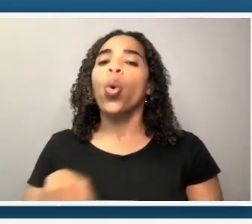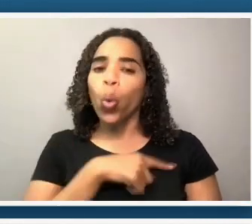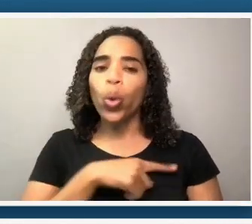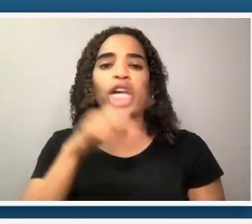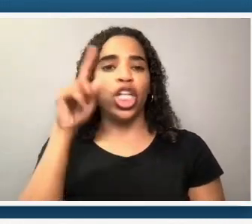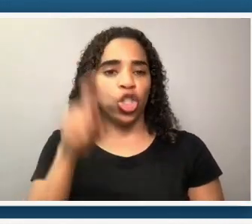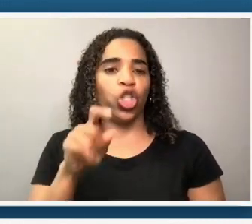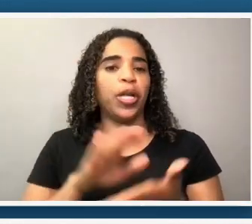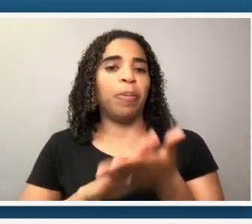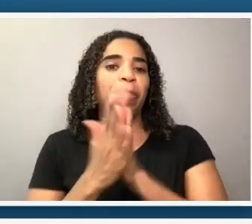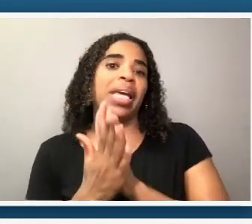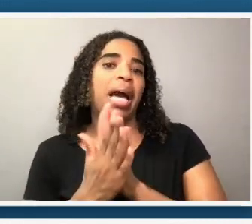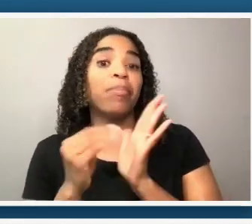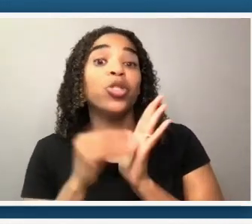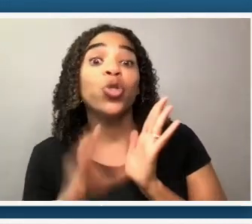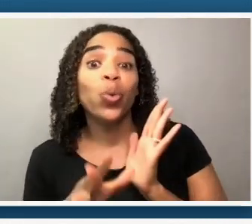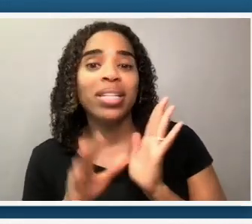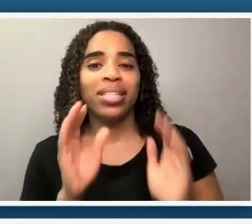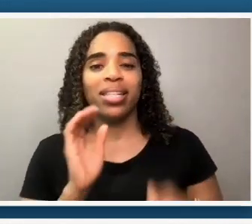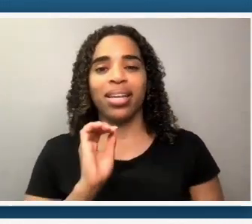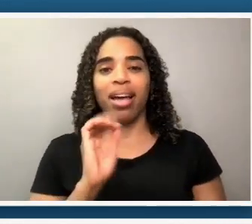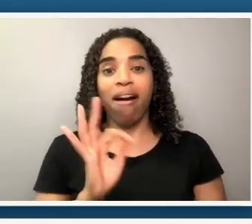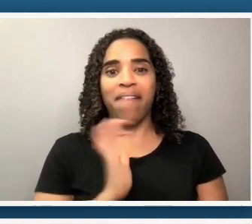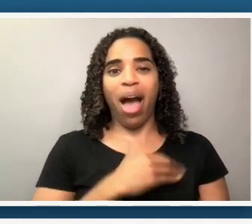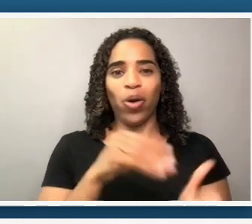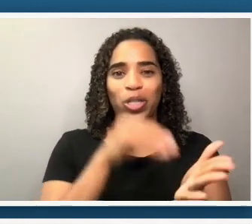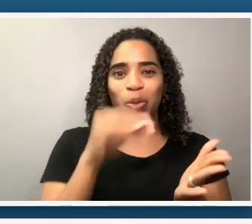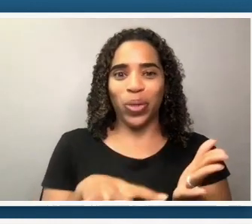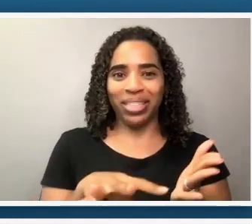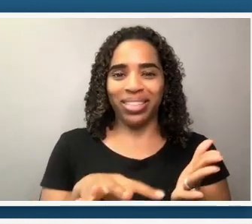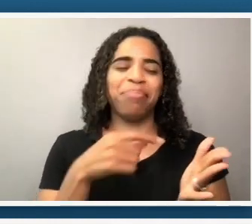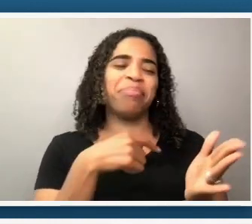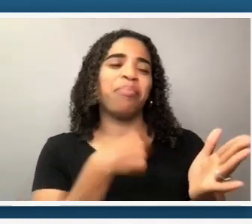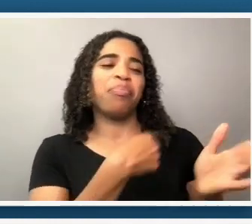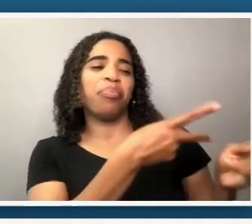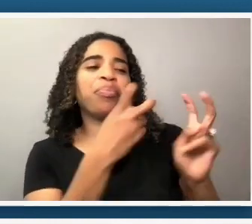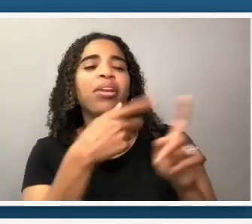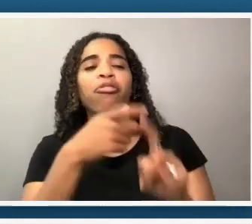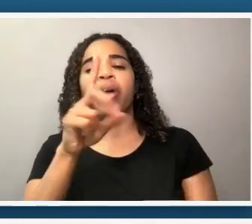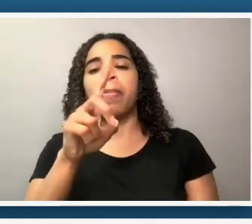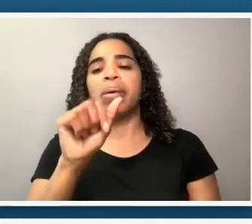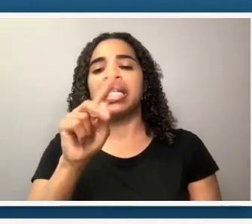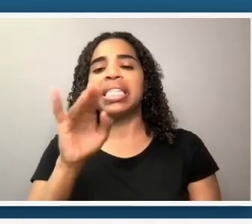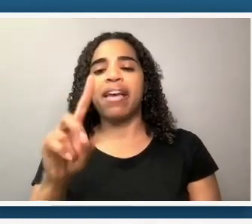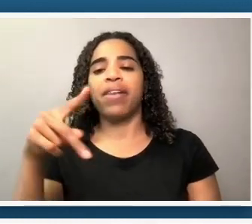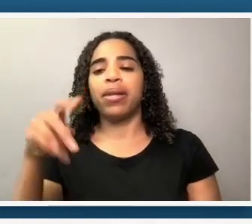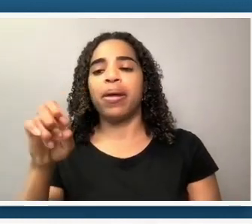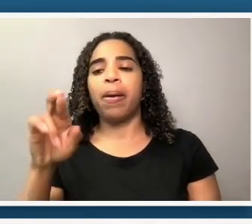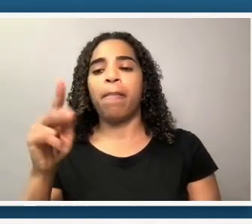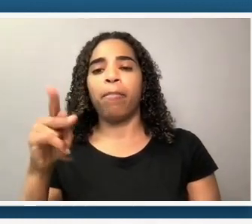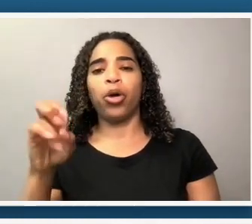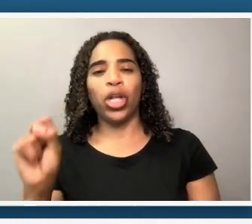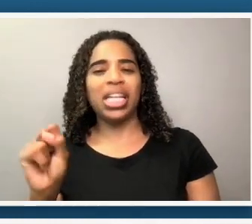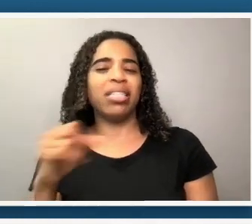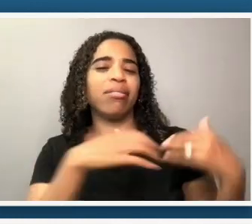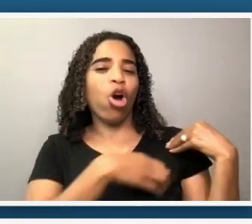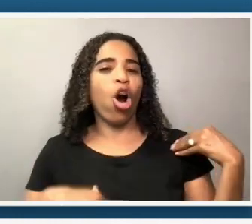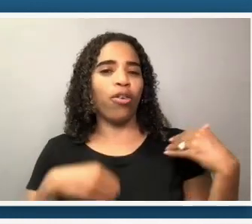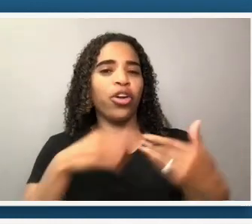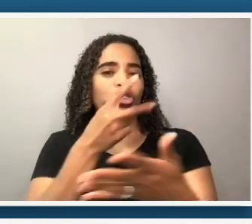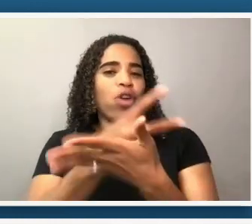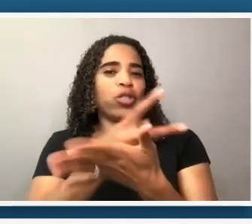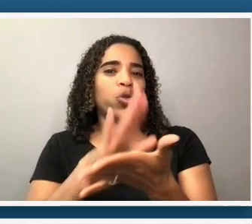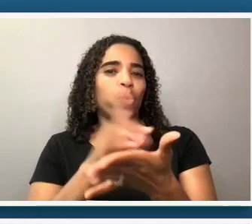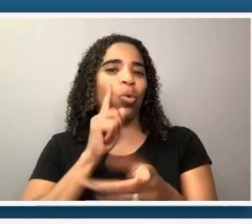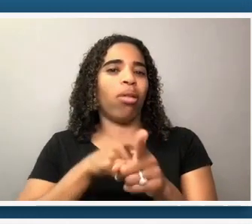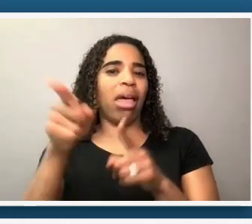of our students, right? I'm sort of borrowing from David Perkins from the Harvard Graduate School of Education, but truly